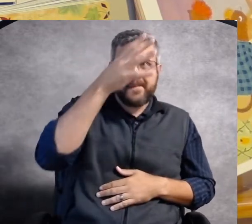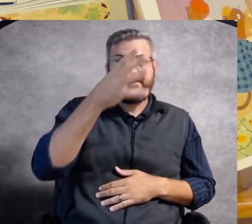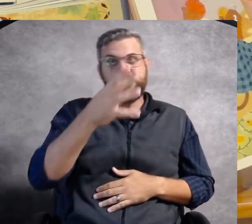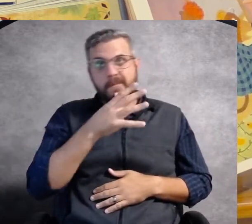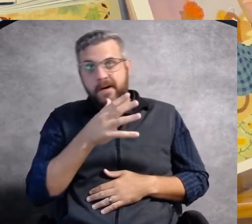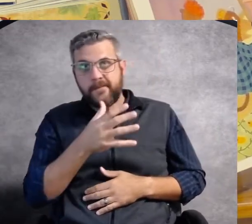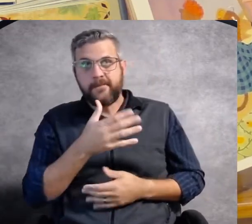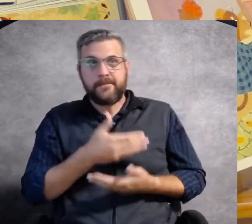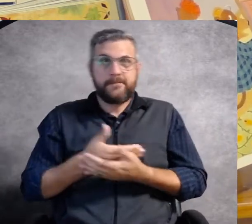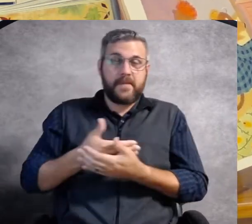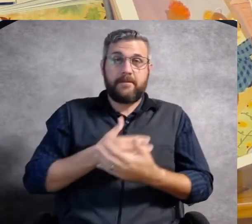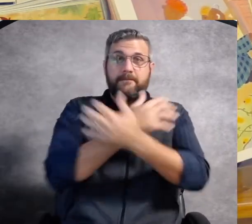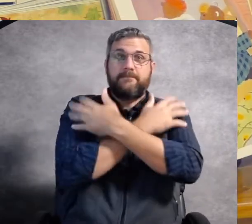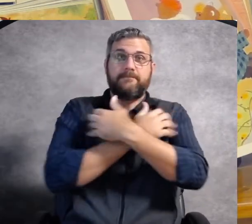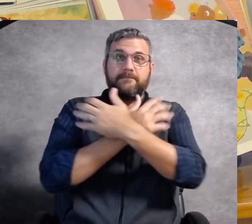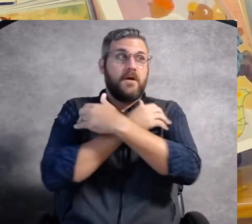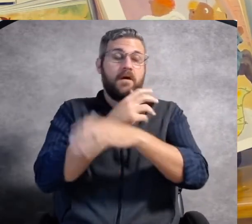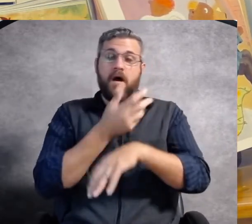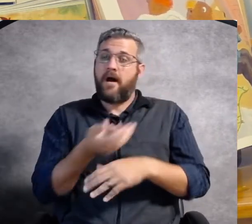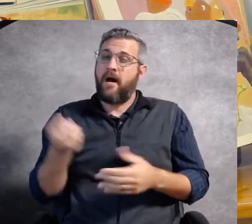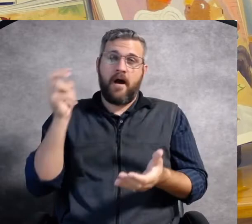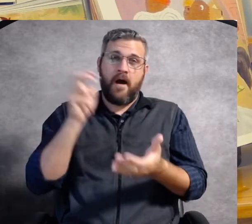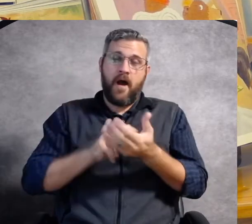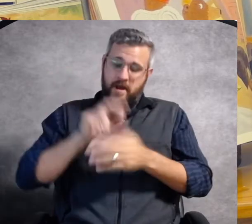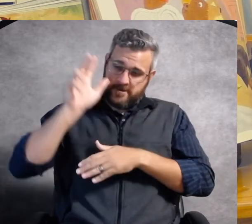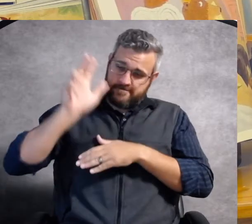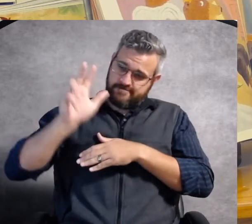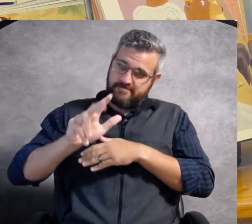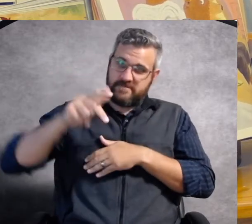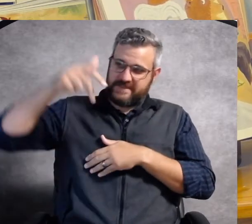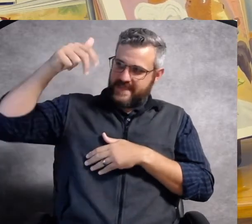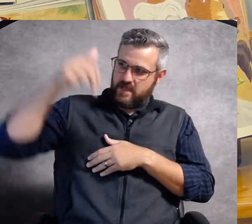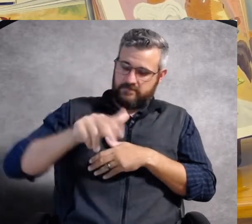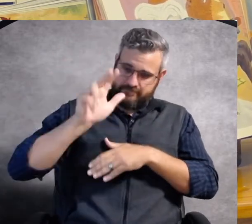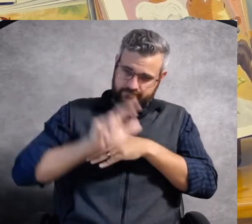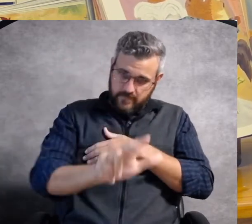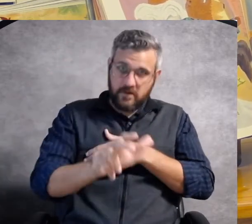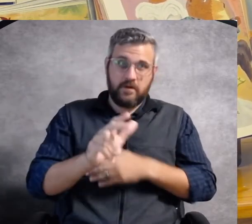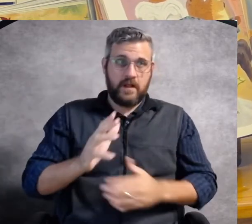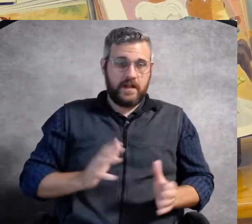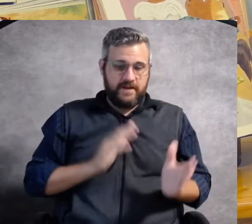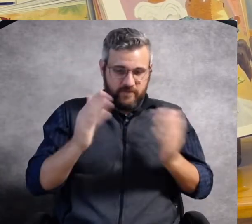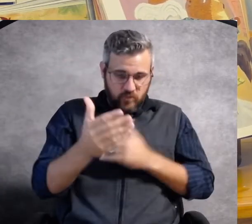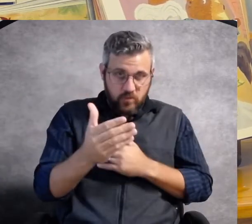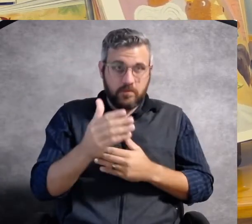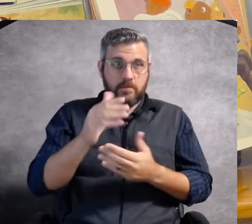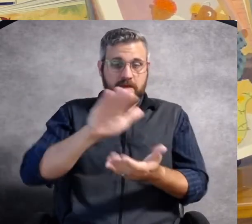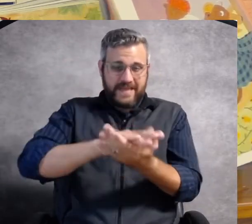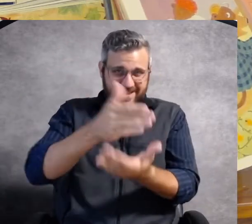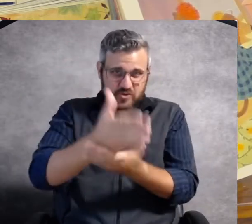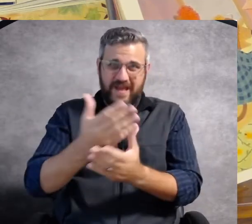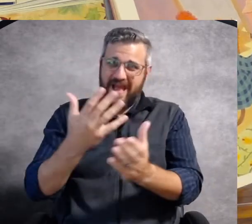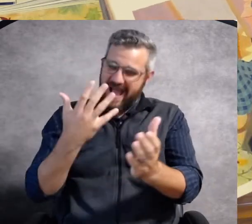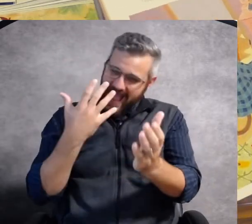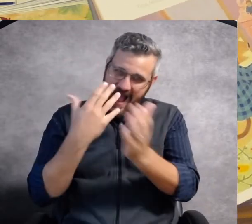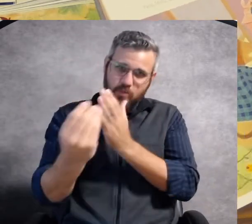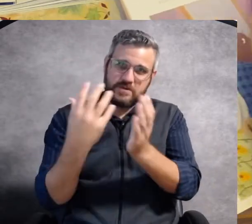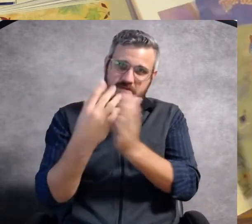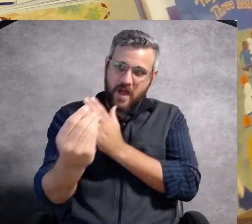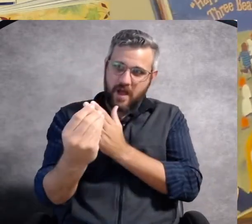Papa, Mama, and Baby Bear leaped out of the bed. They ran down the stairs across the living room, through the kitchen, and out the